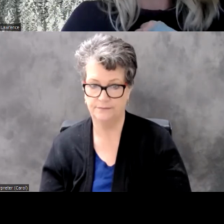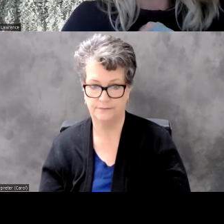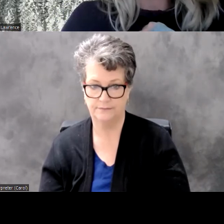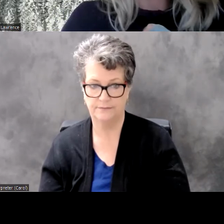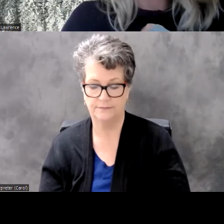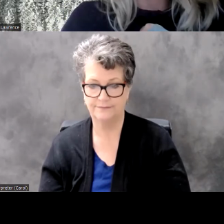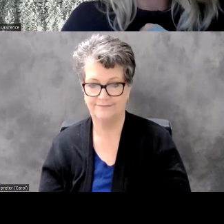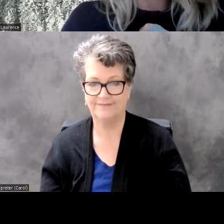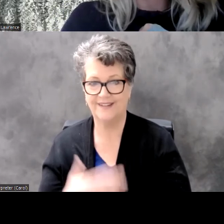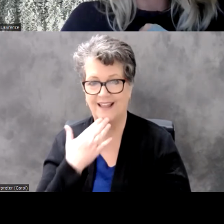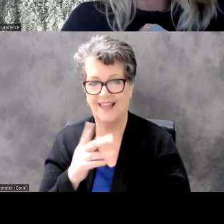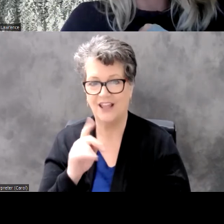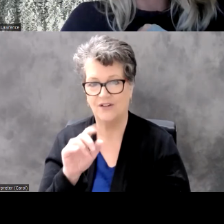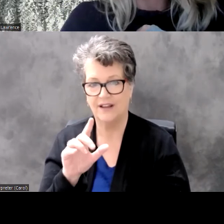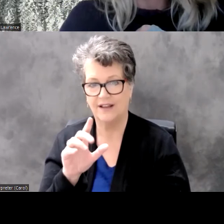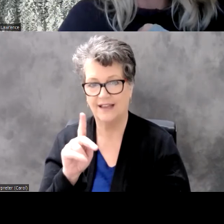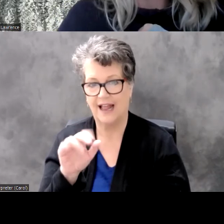Thanks, Callie.